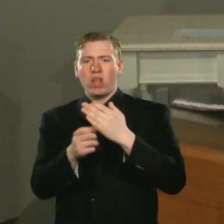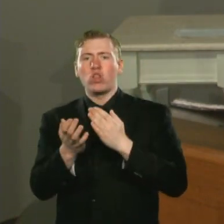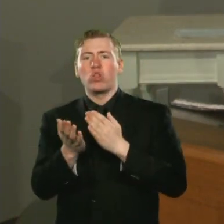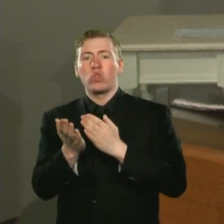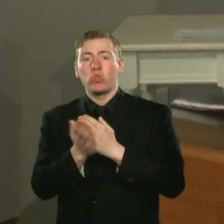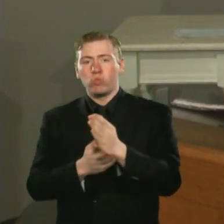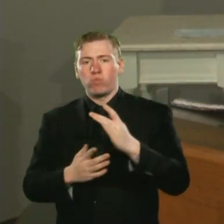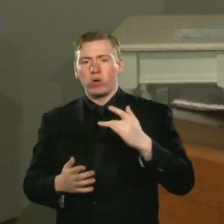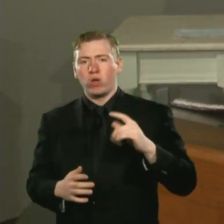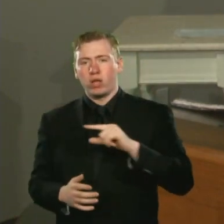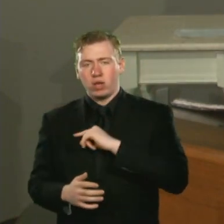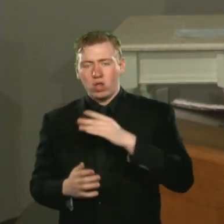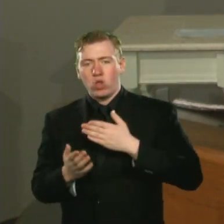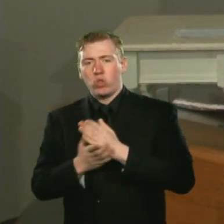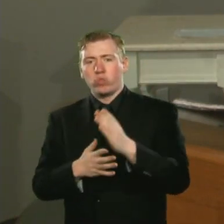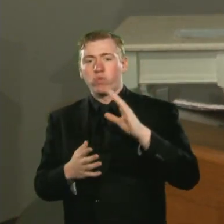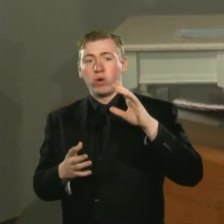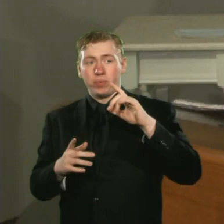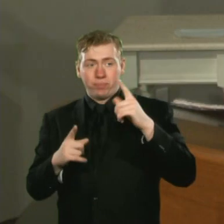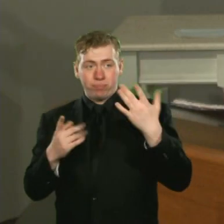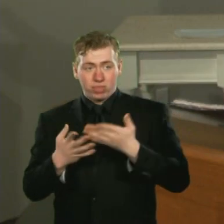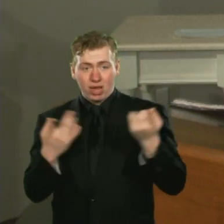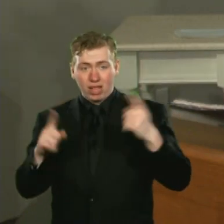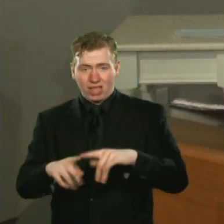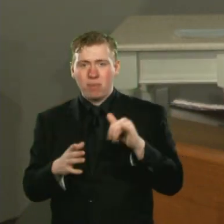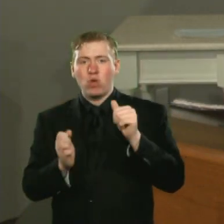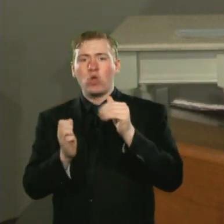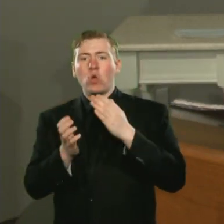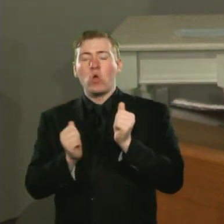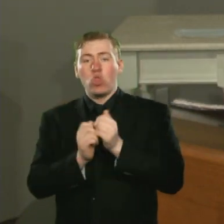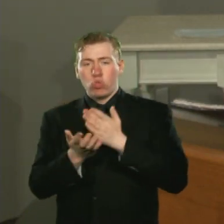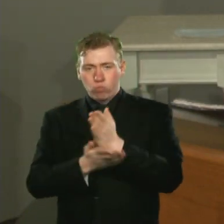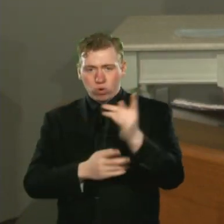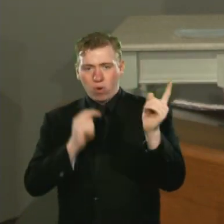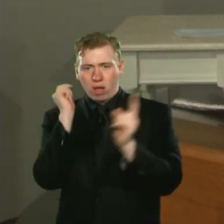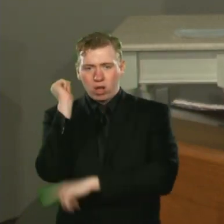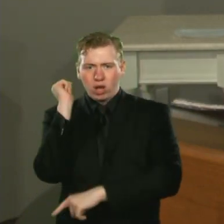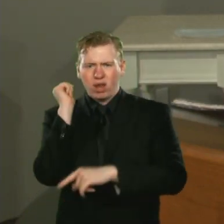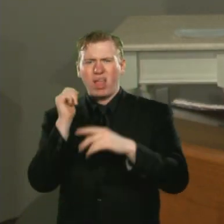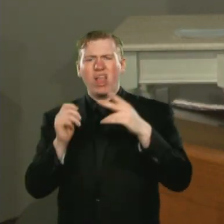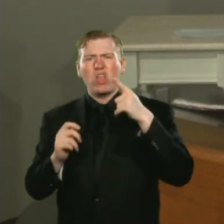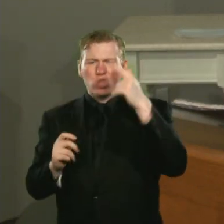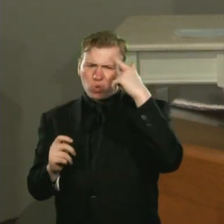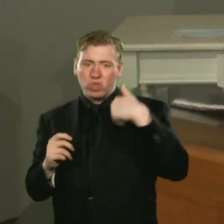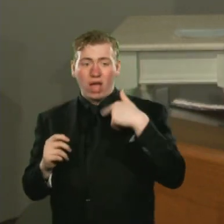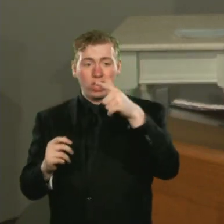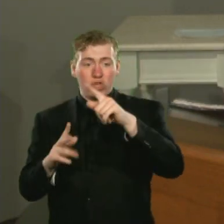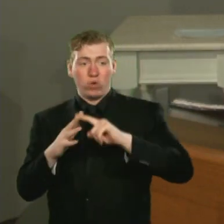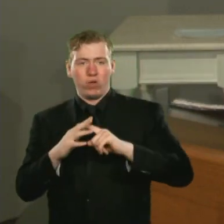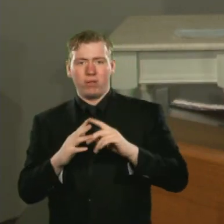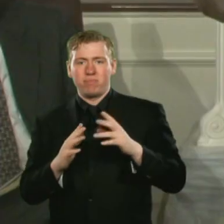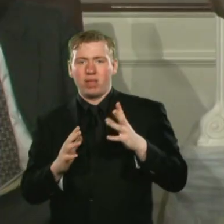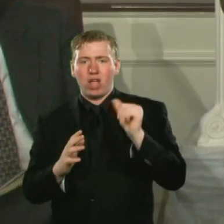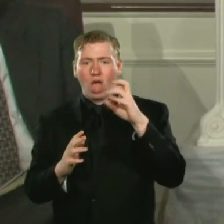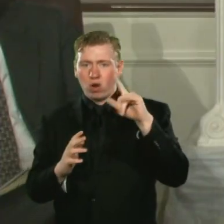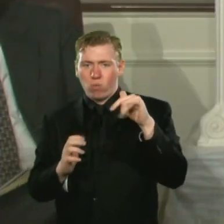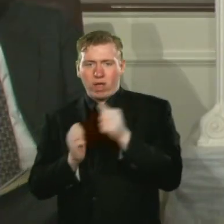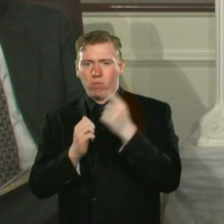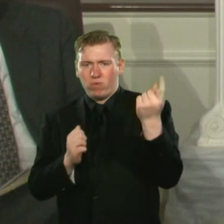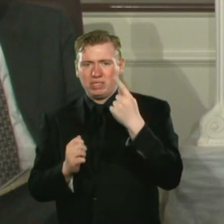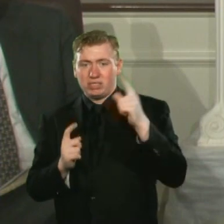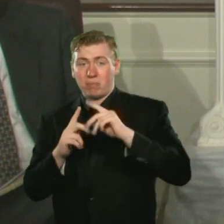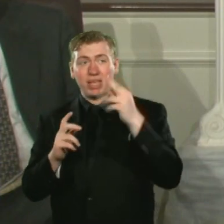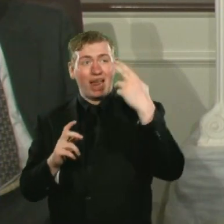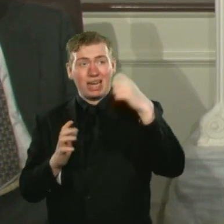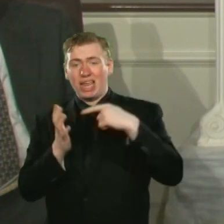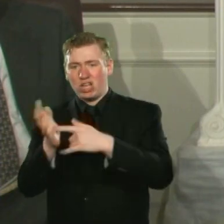through circumstances, through consequences. You thought you got by with something, it was revealed. Why? Because there's a God in heaven. Maybe he